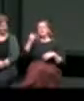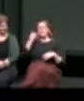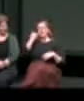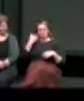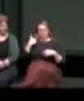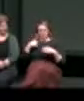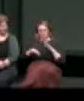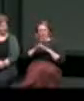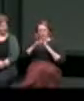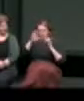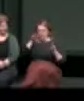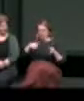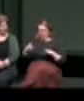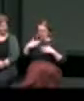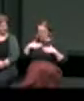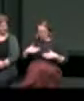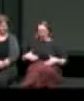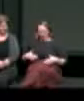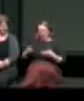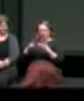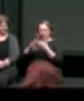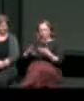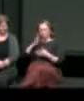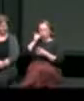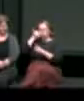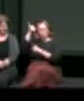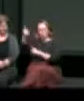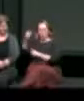to be found, the contractor would call the local